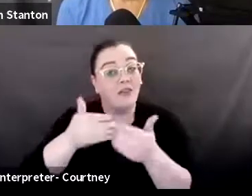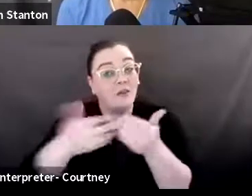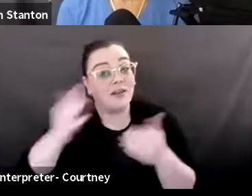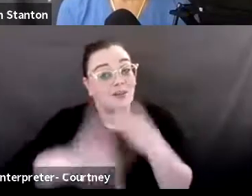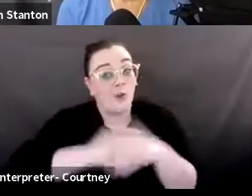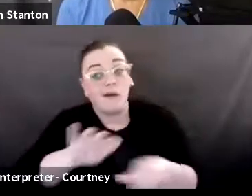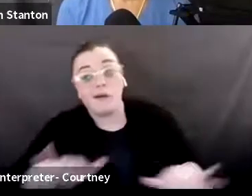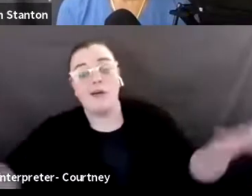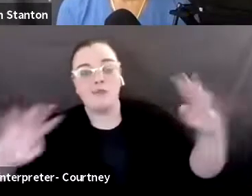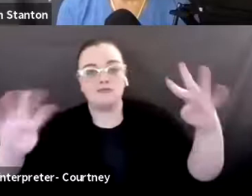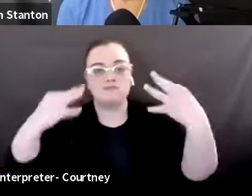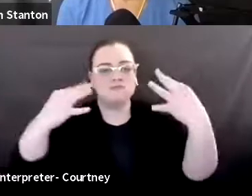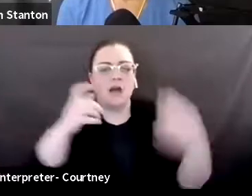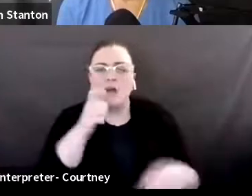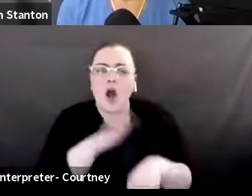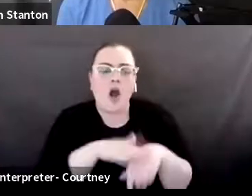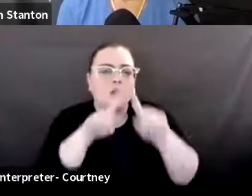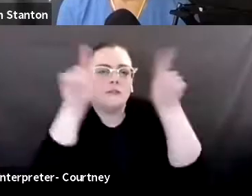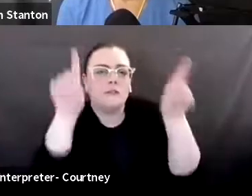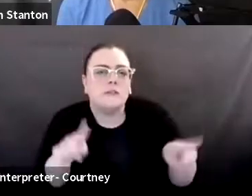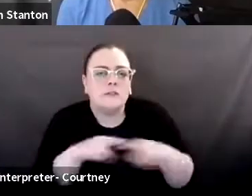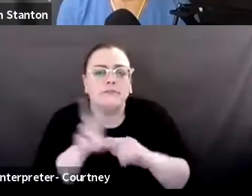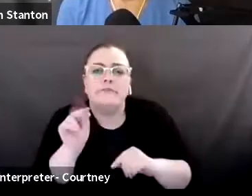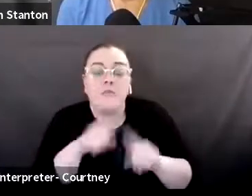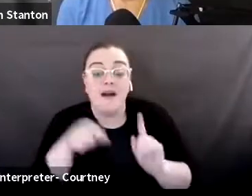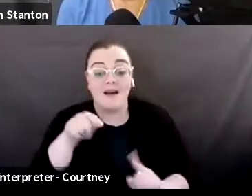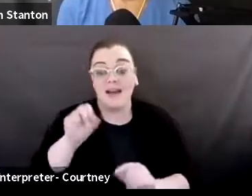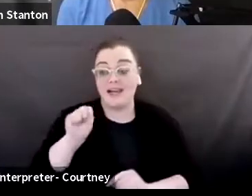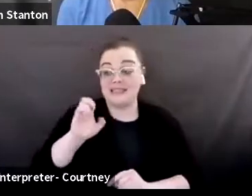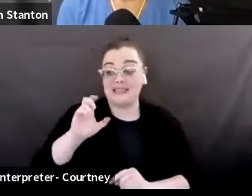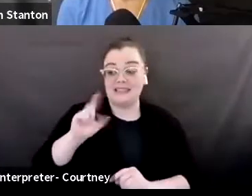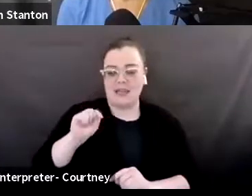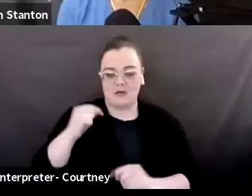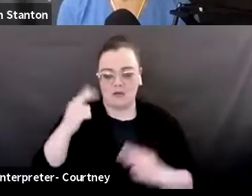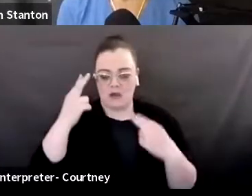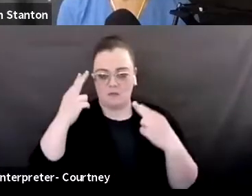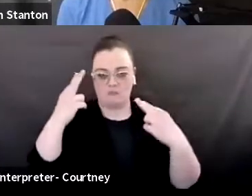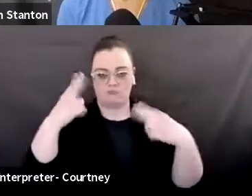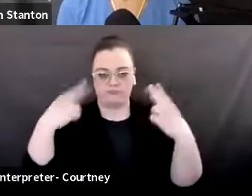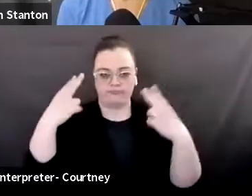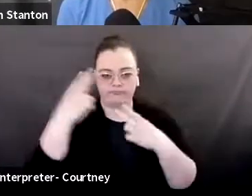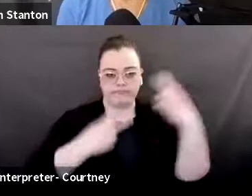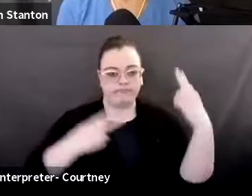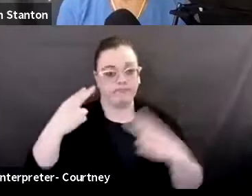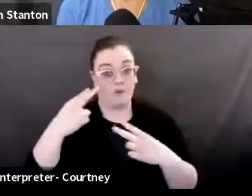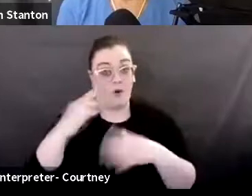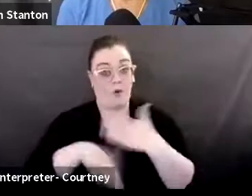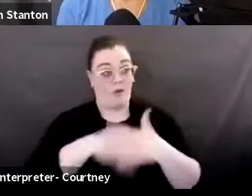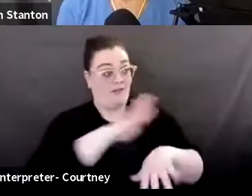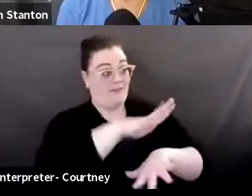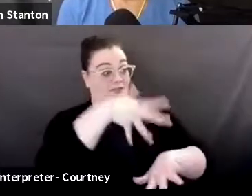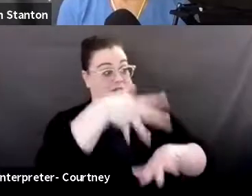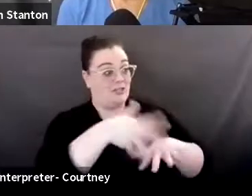me, not on the screen, but on set. And they were judging indigenous people based on their